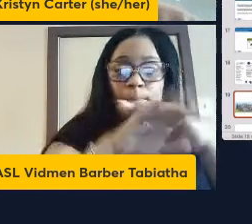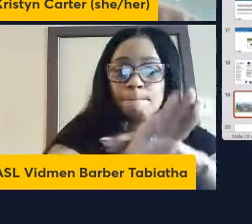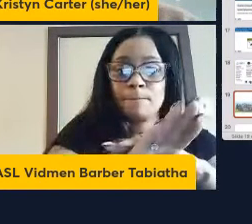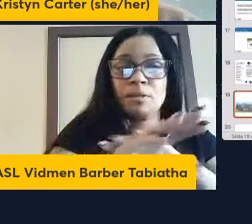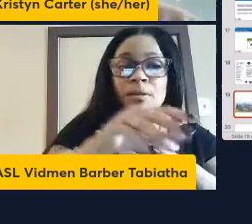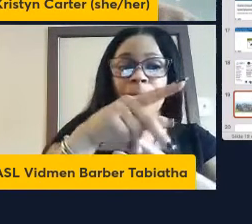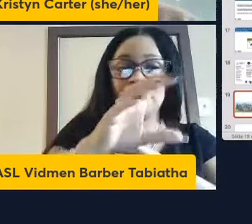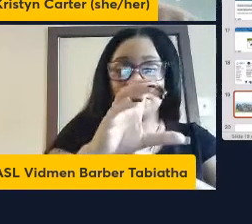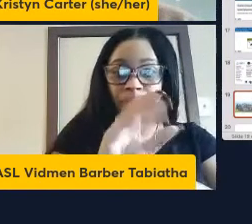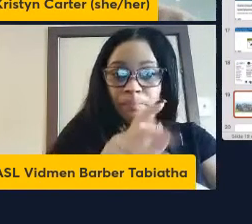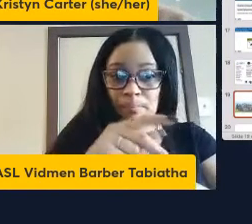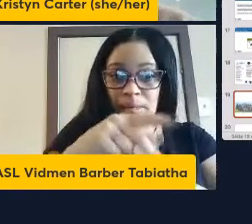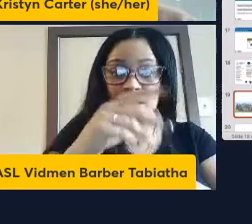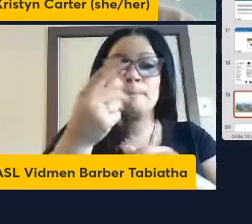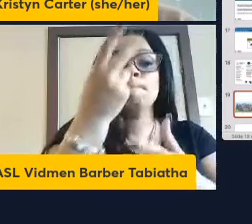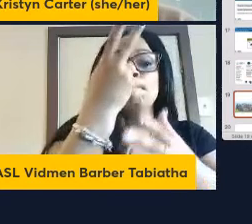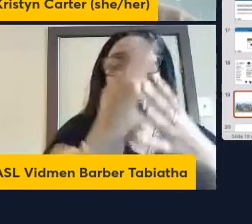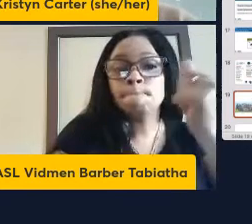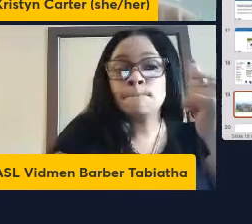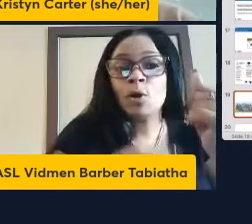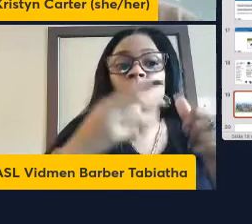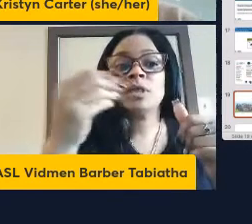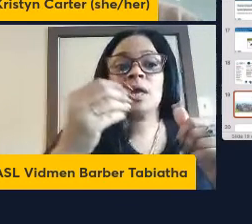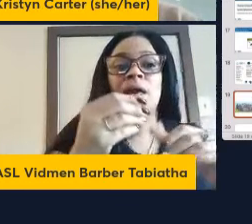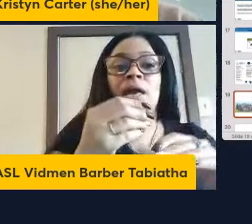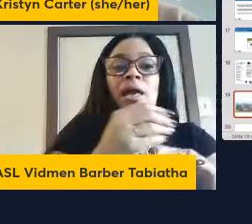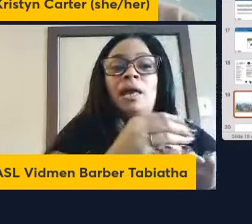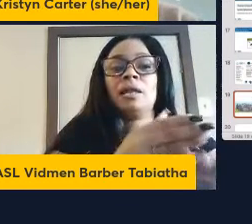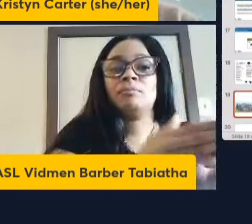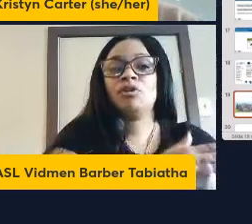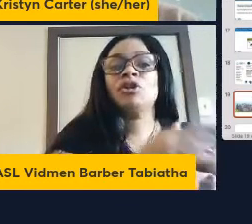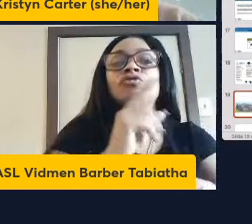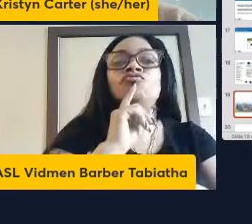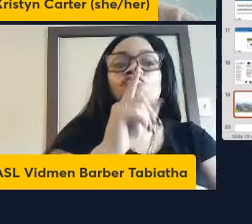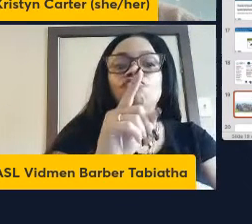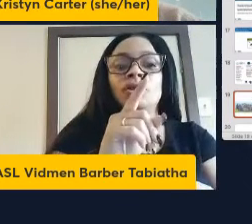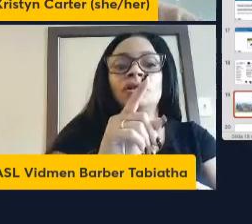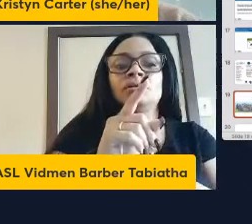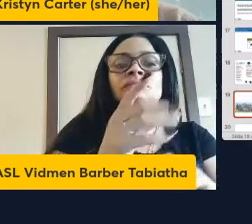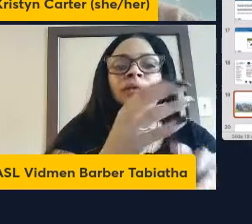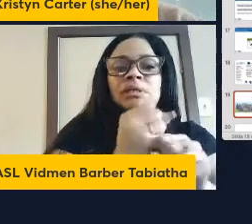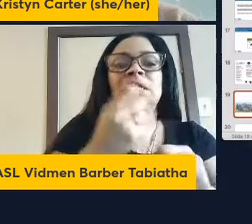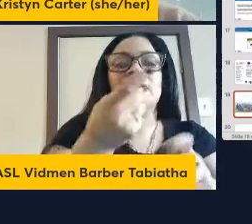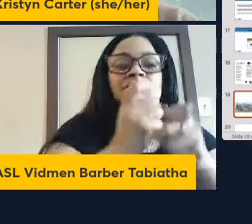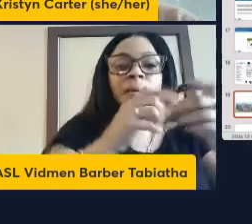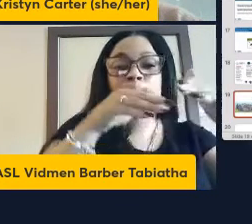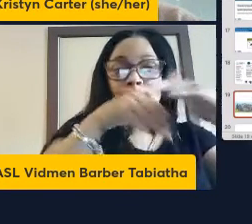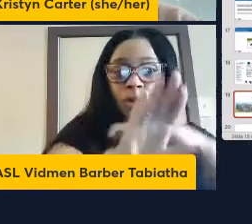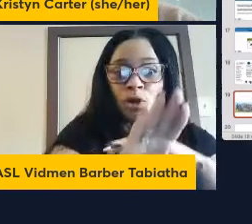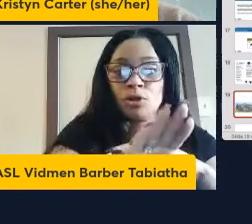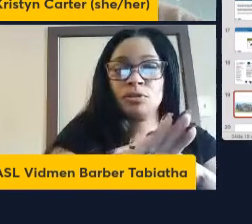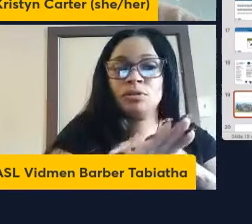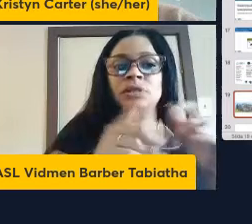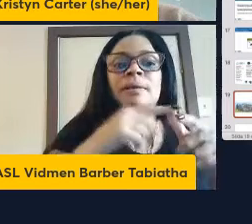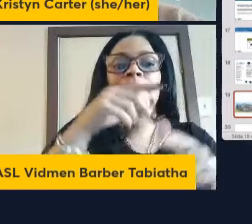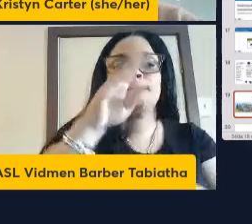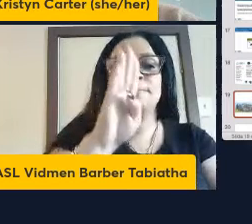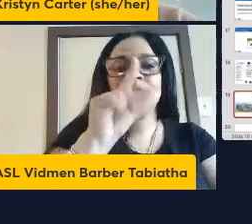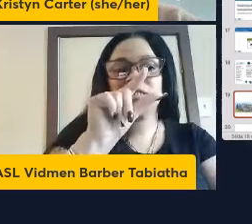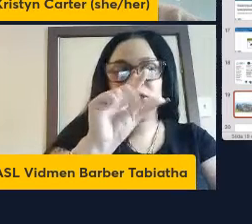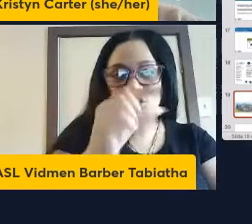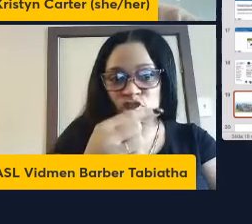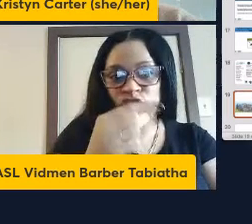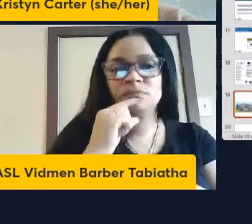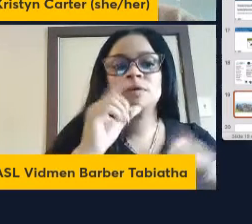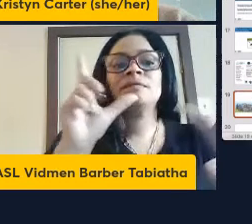BCG. So both the controllers and progressors would have received BCG at birth. And BCG is currently the only